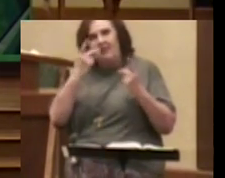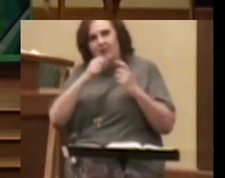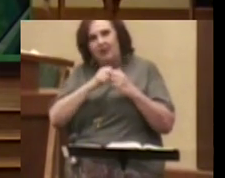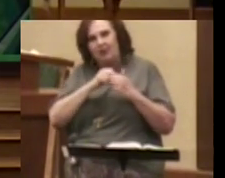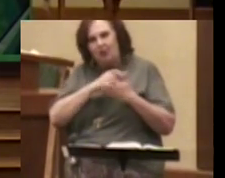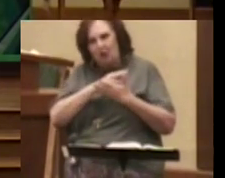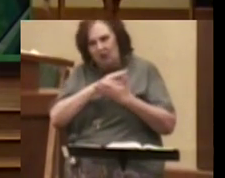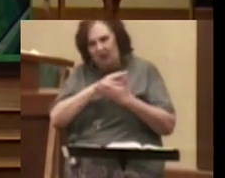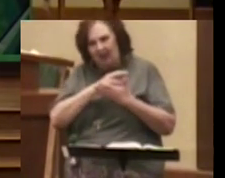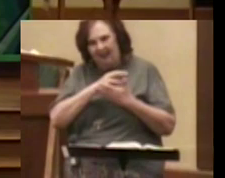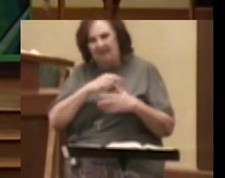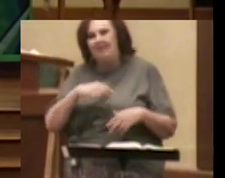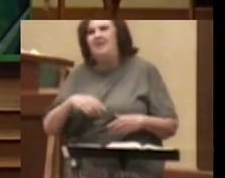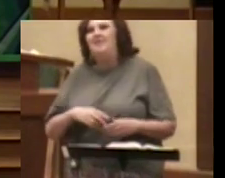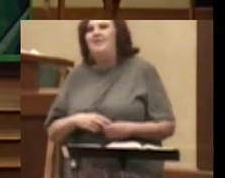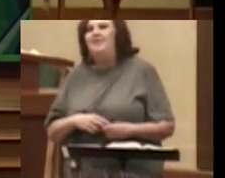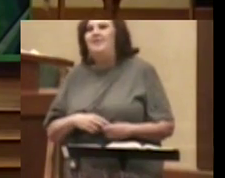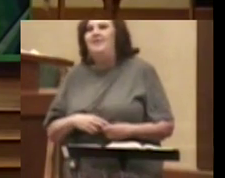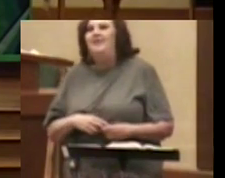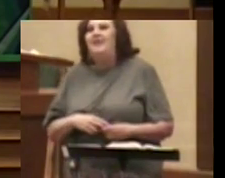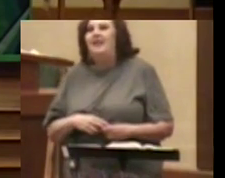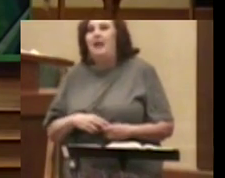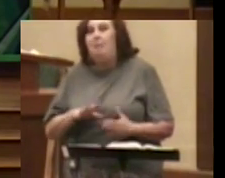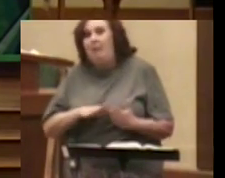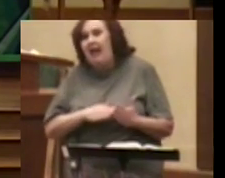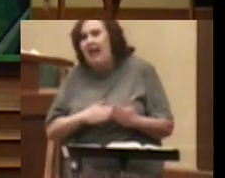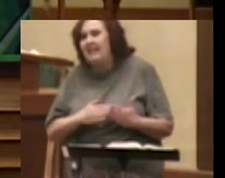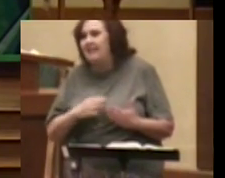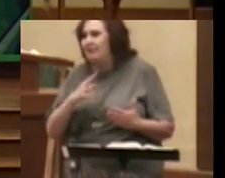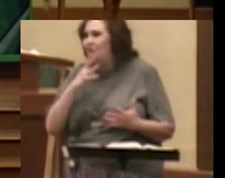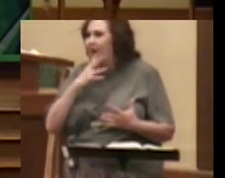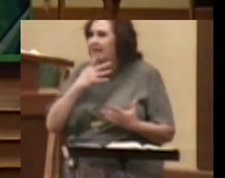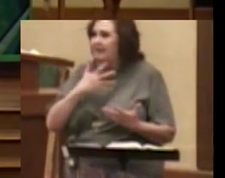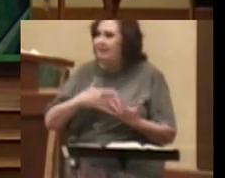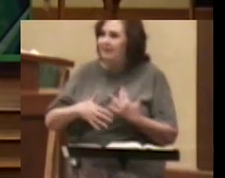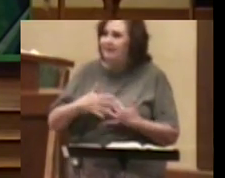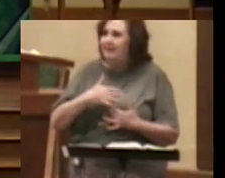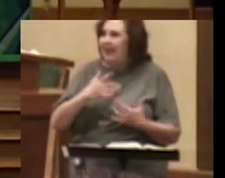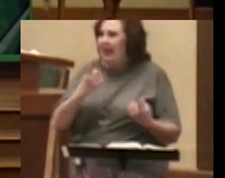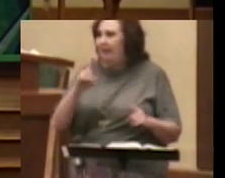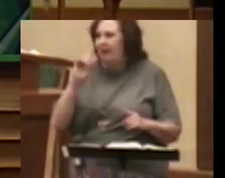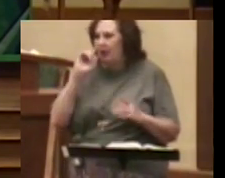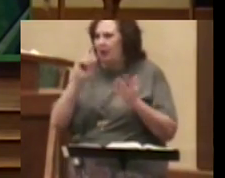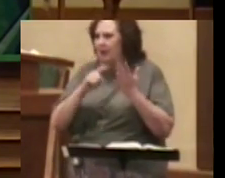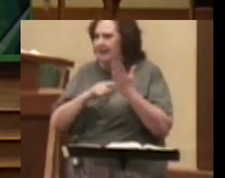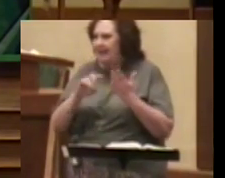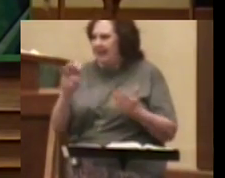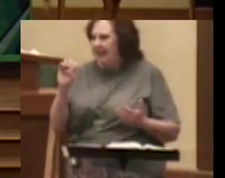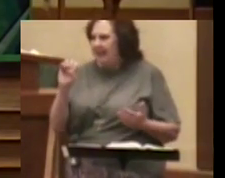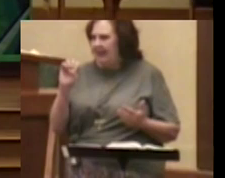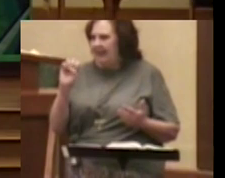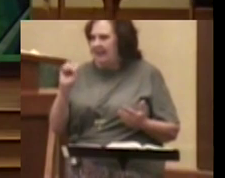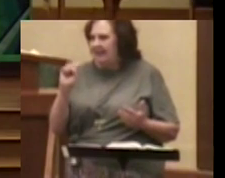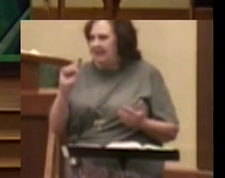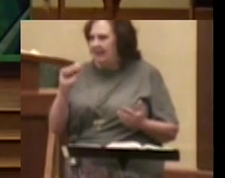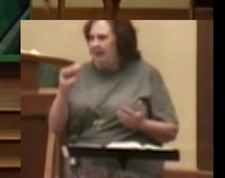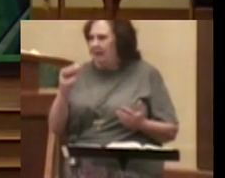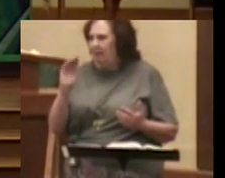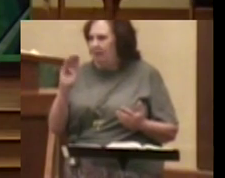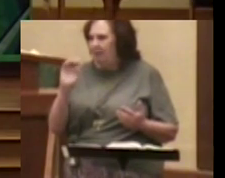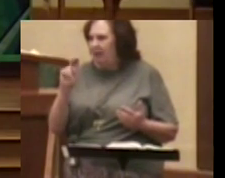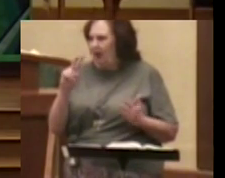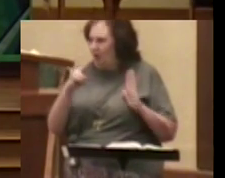worker. As we were painting and talking amongst ourselves, I happened to notice Esteban in the corner simply